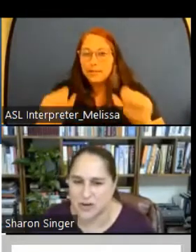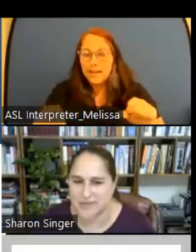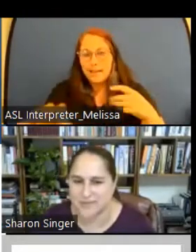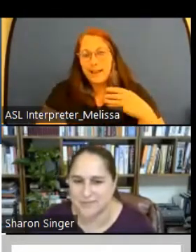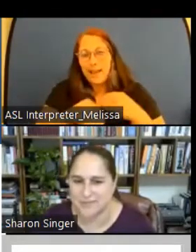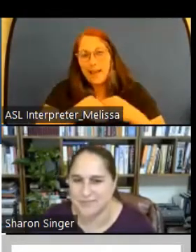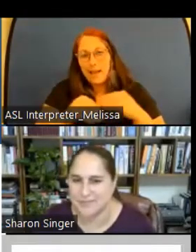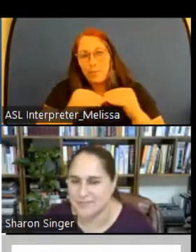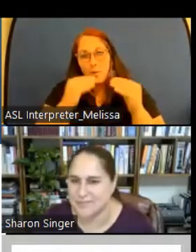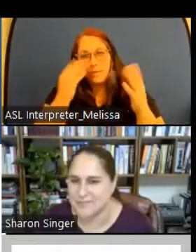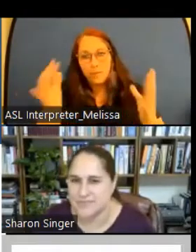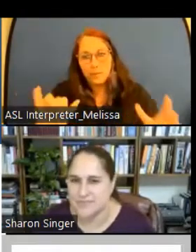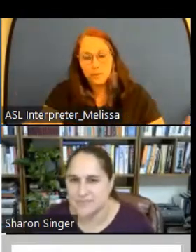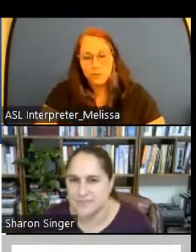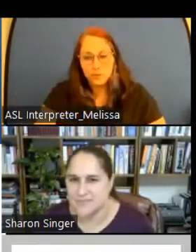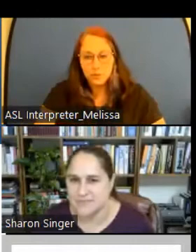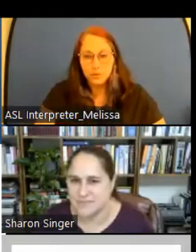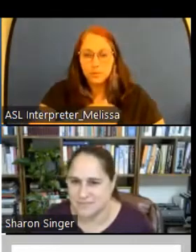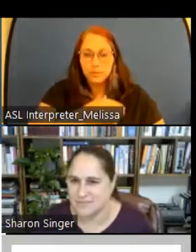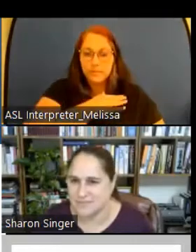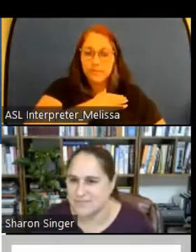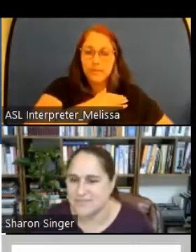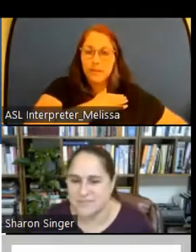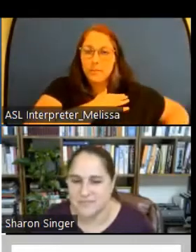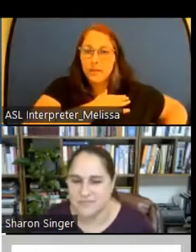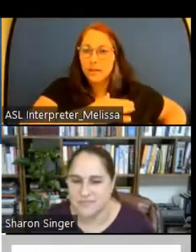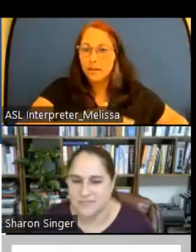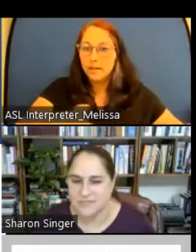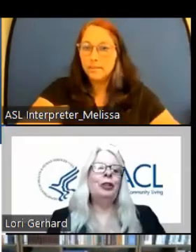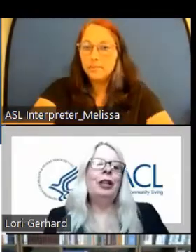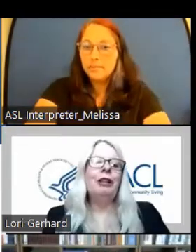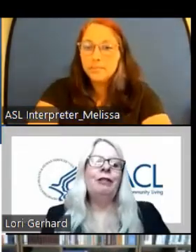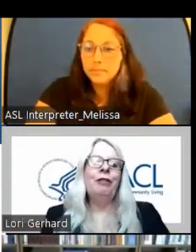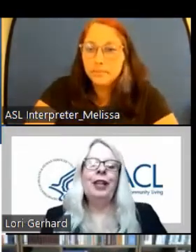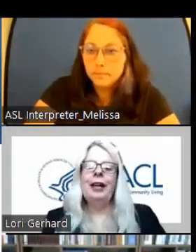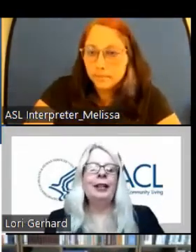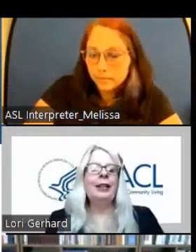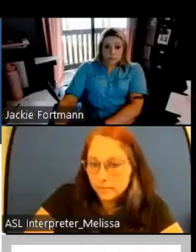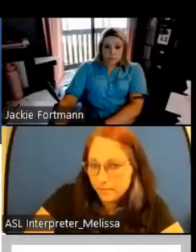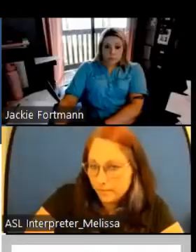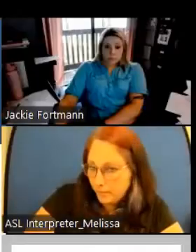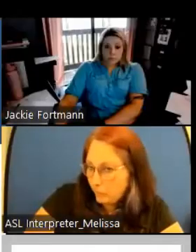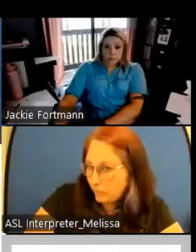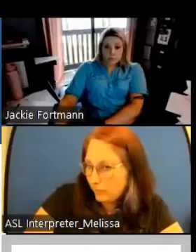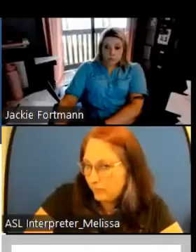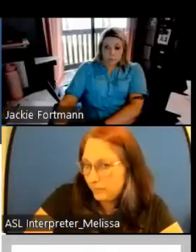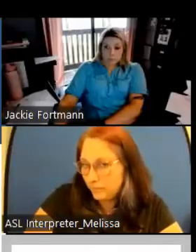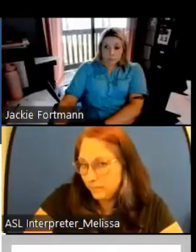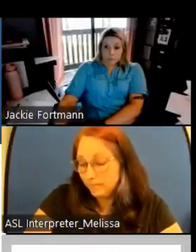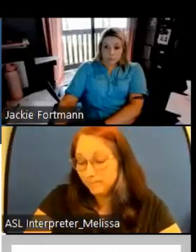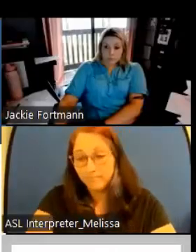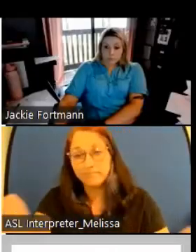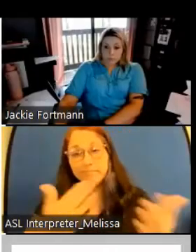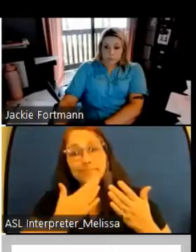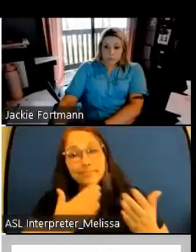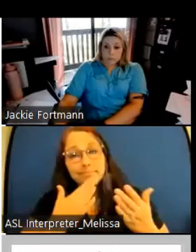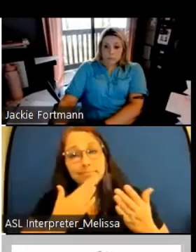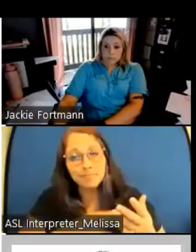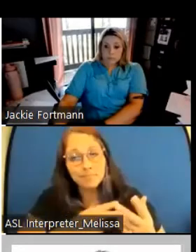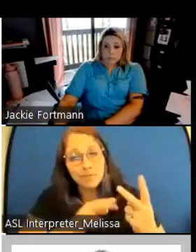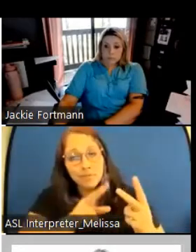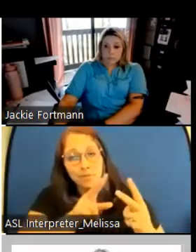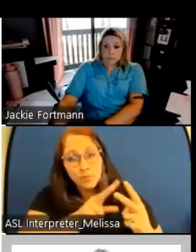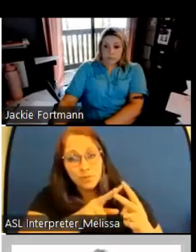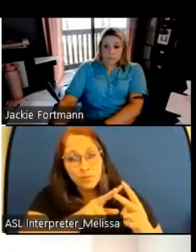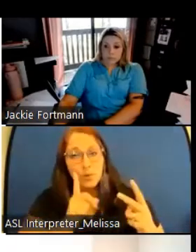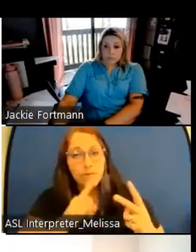work. Well, thank you, Sharon and Marcella, for that exciting overview of homelessness,